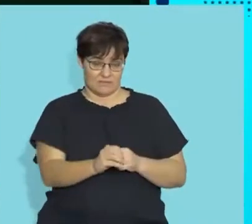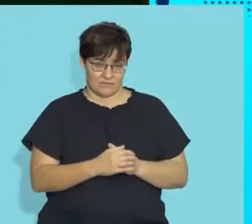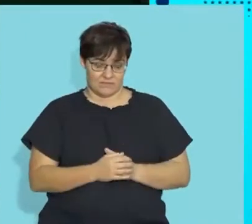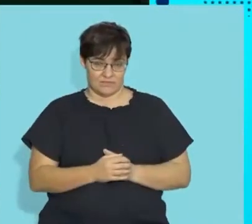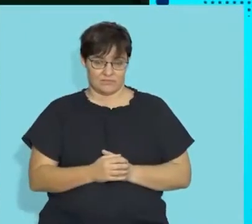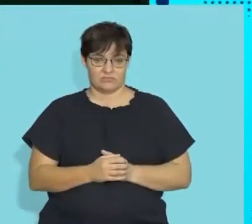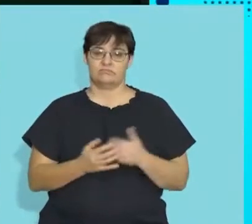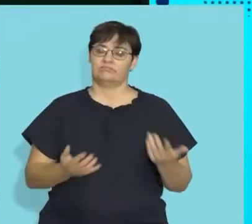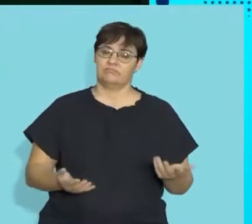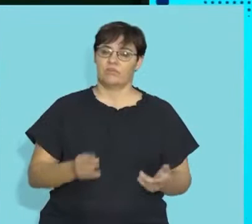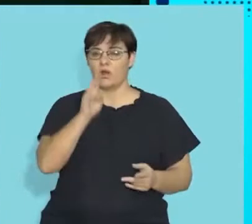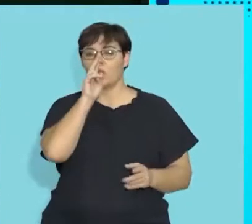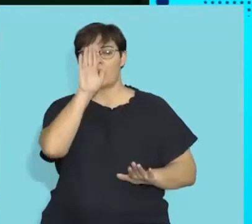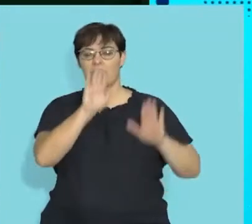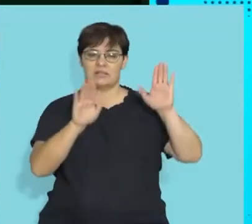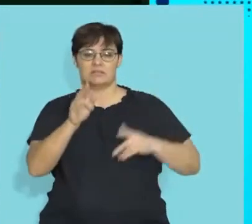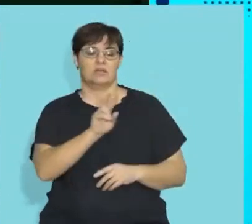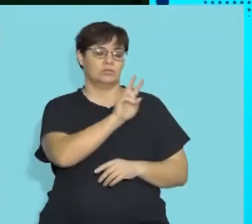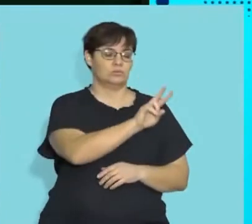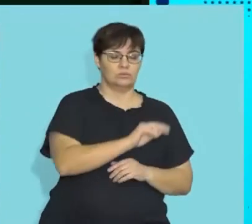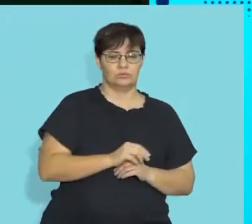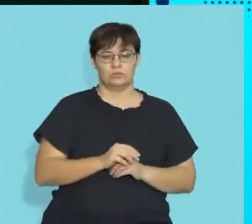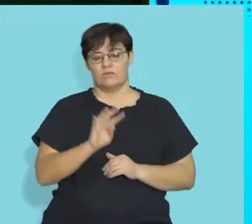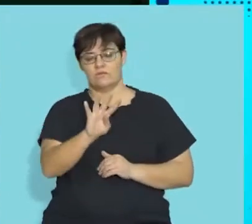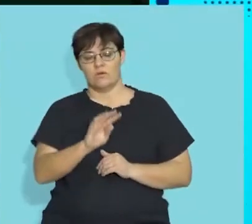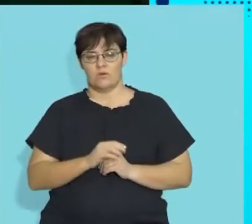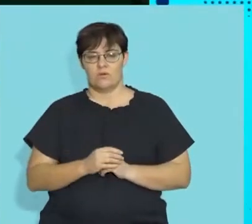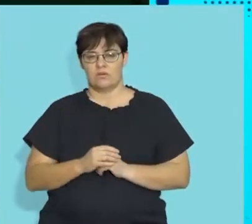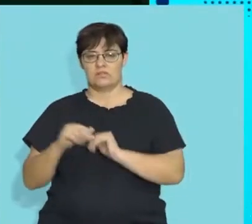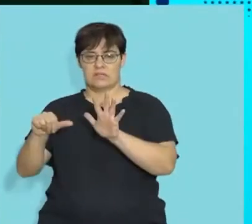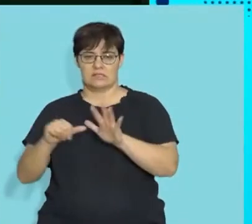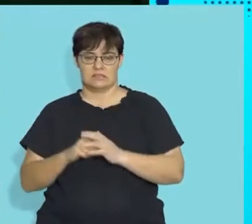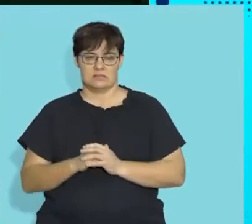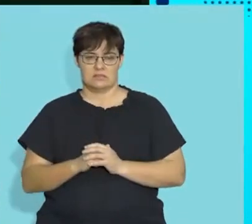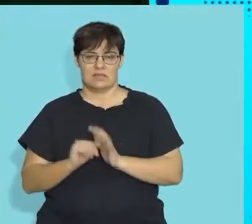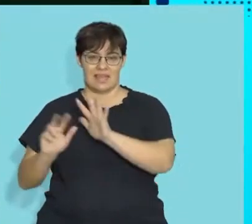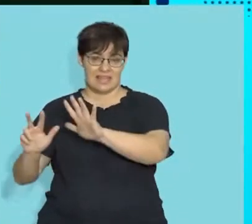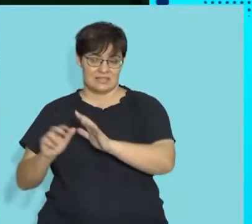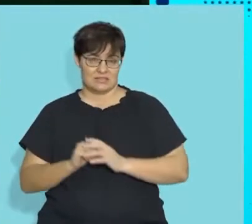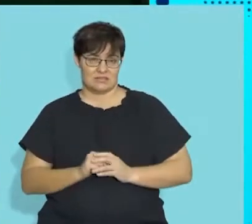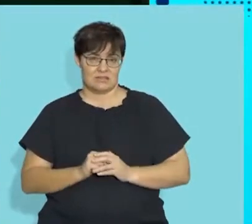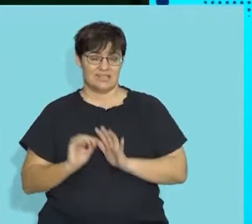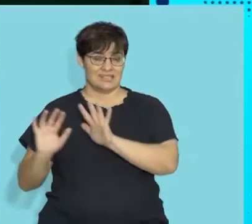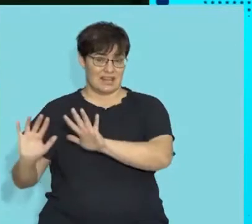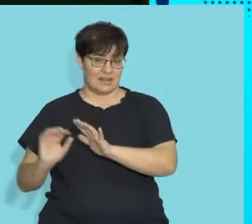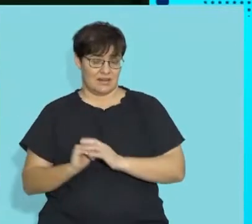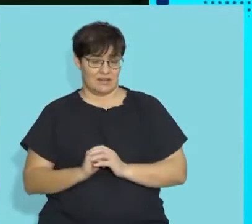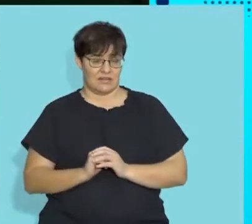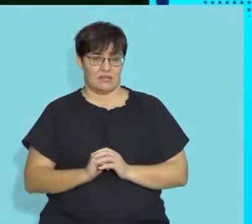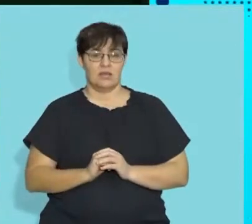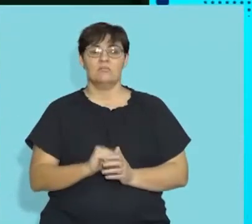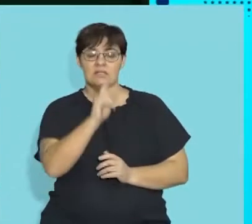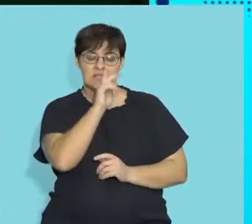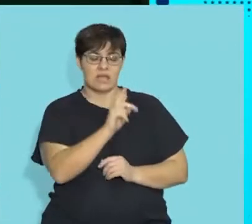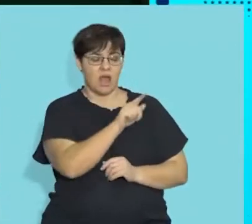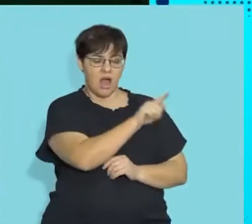difference. So if I look at the pattern that goes 2, 4, 6, 8, 10, I